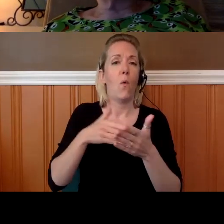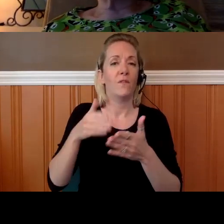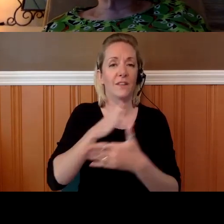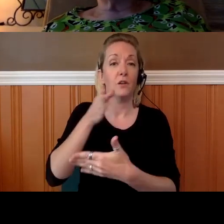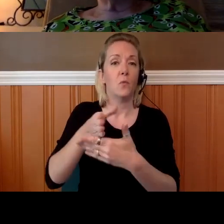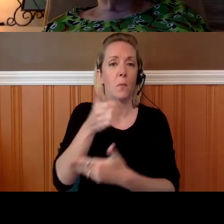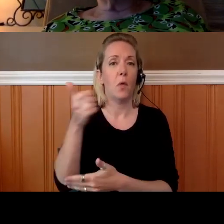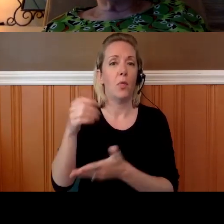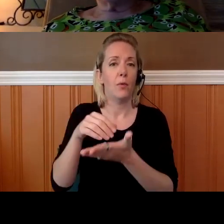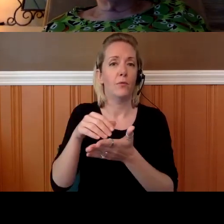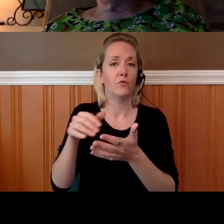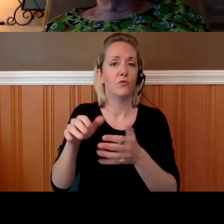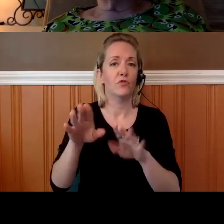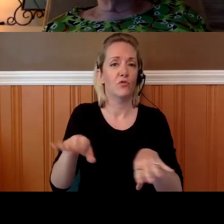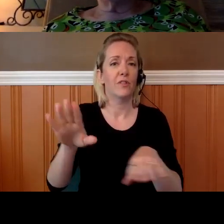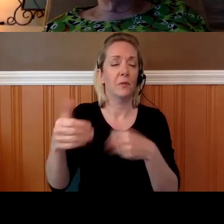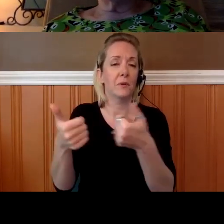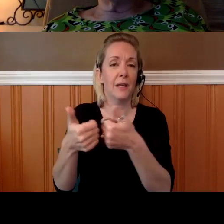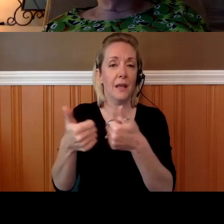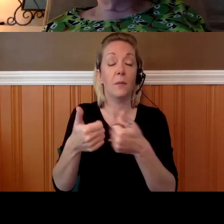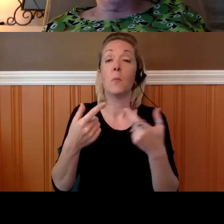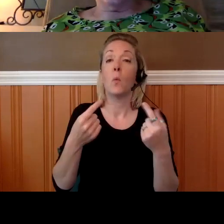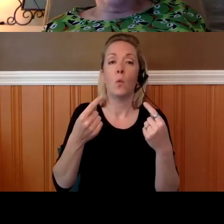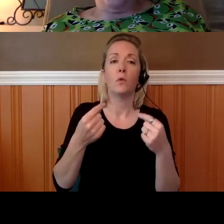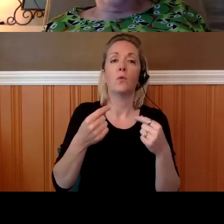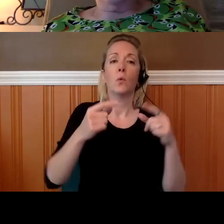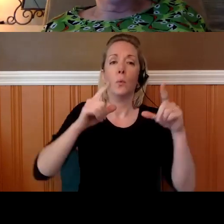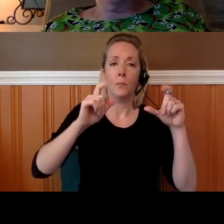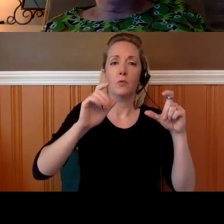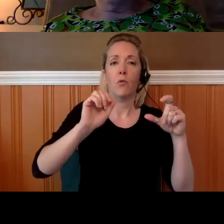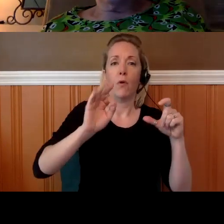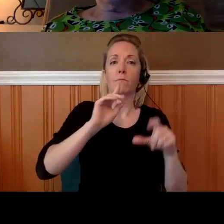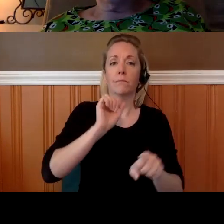we started with the picture of a real basketball.